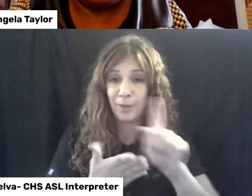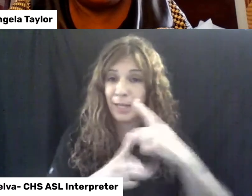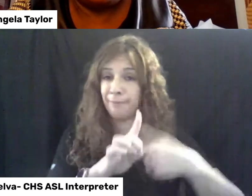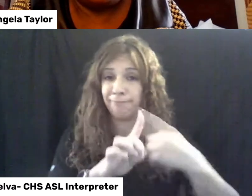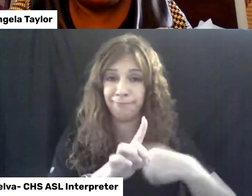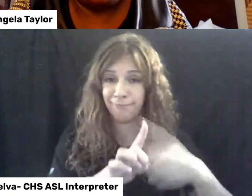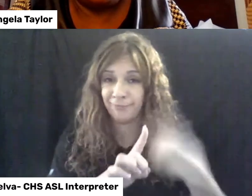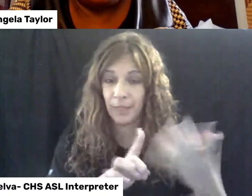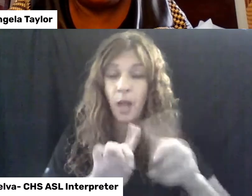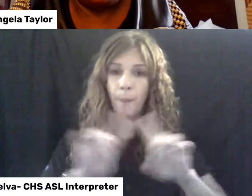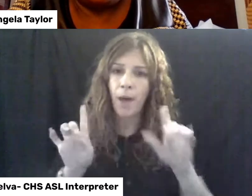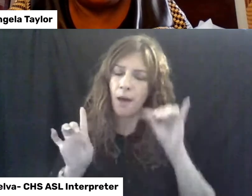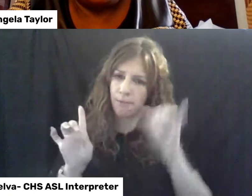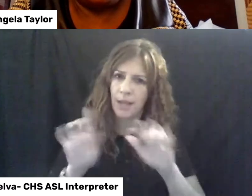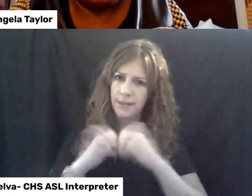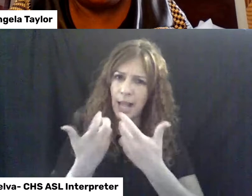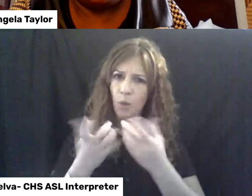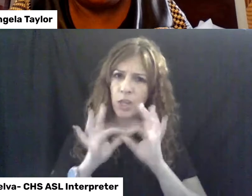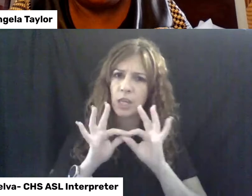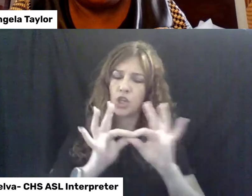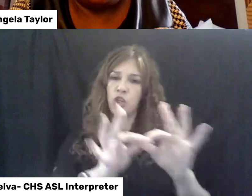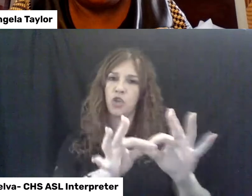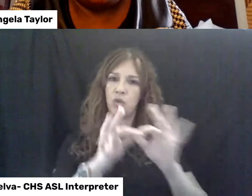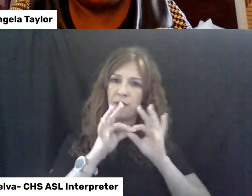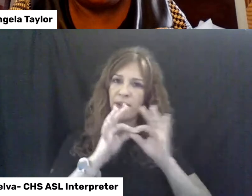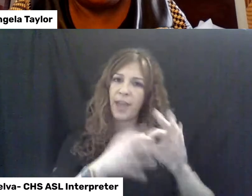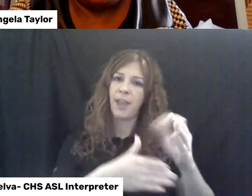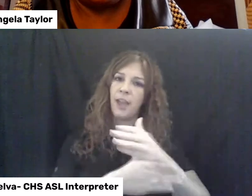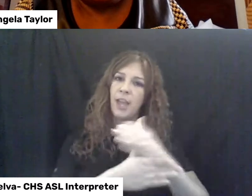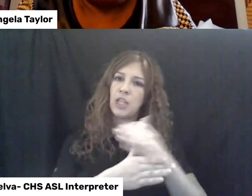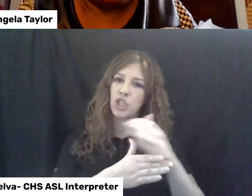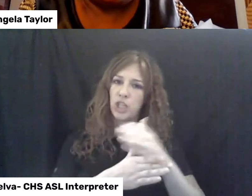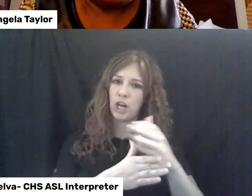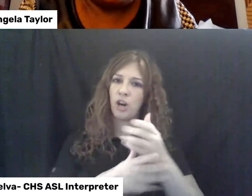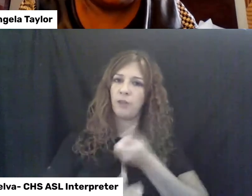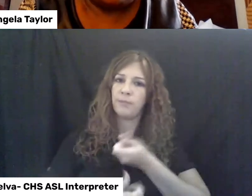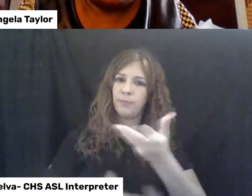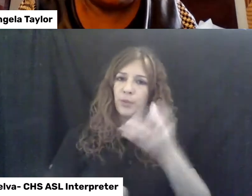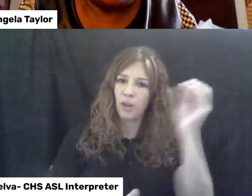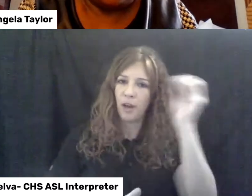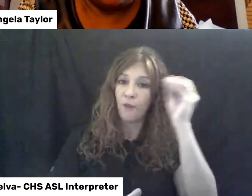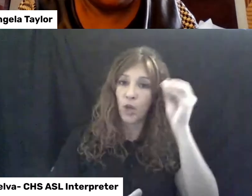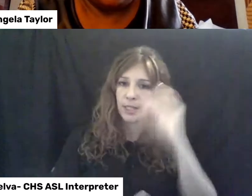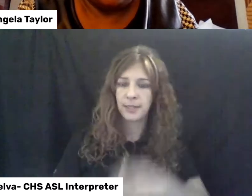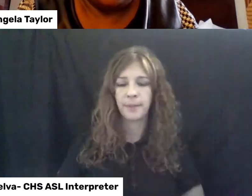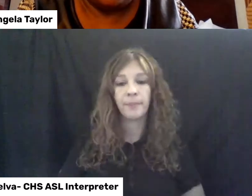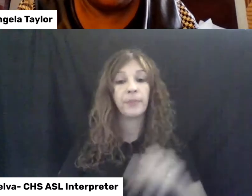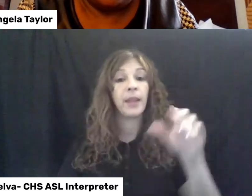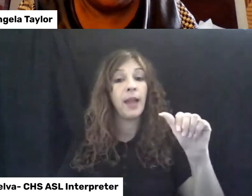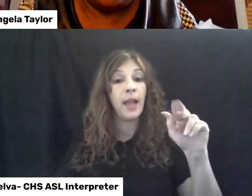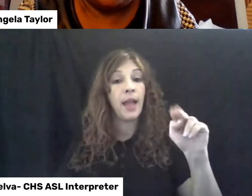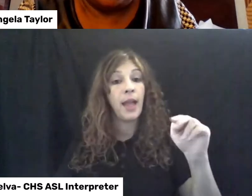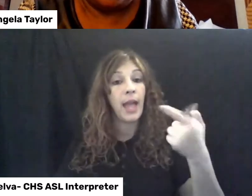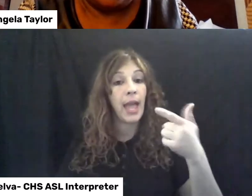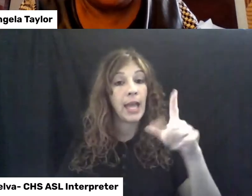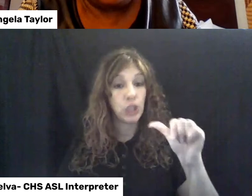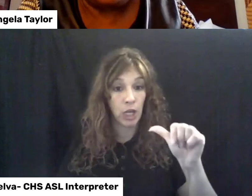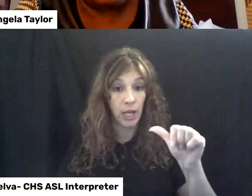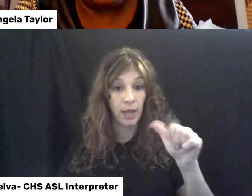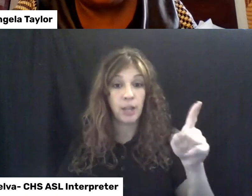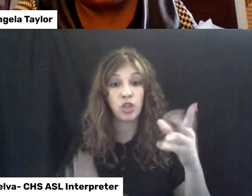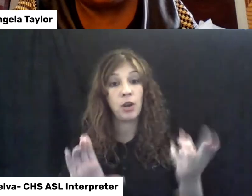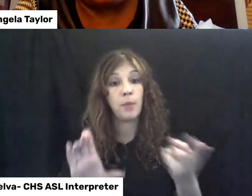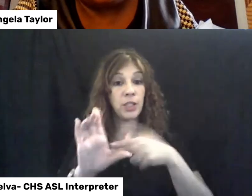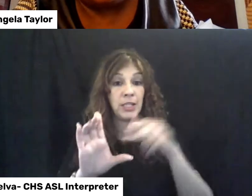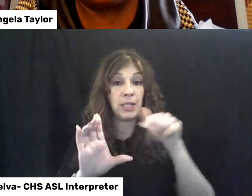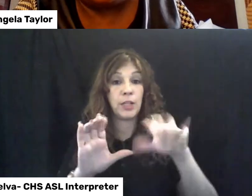But it's a way that we can really unify and share a voice. Angela, what would you say as your participation in this group,